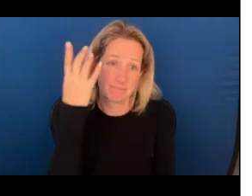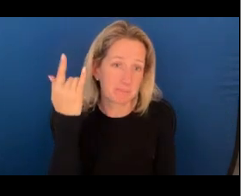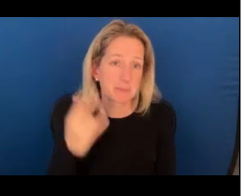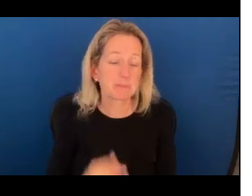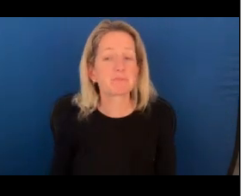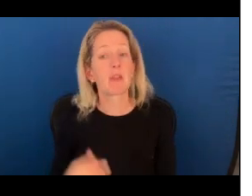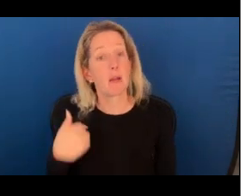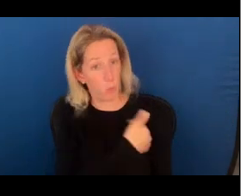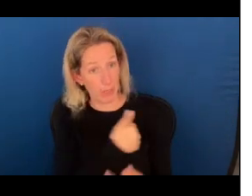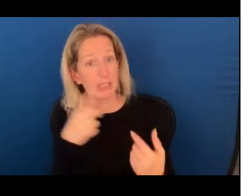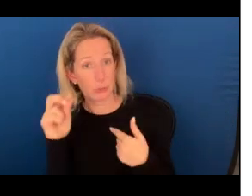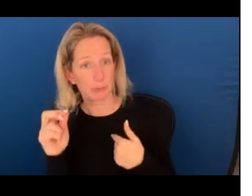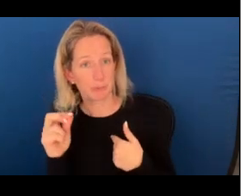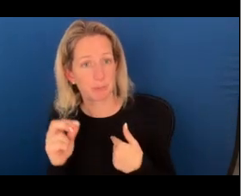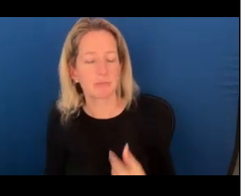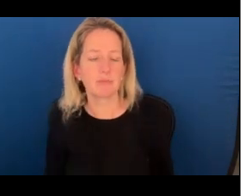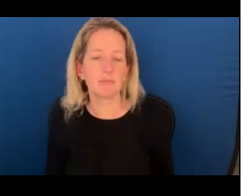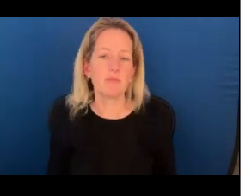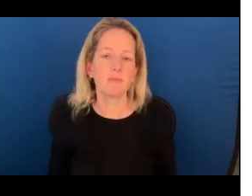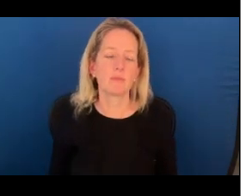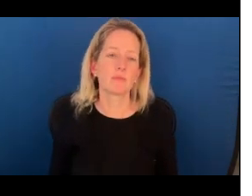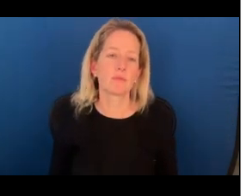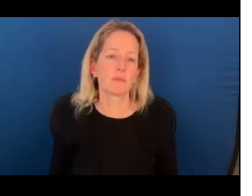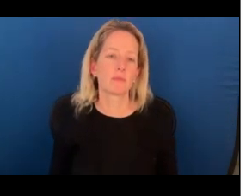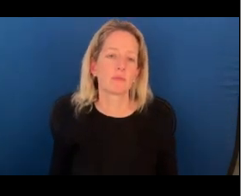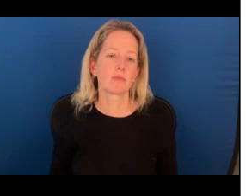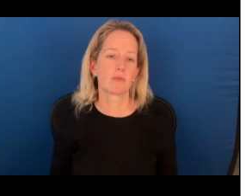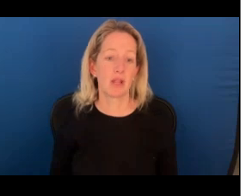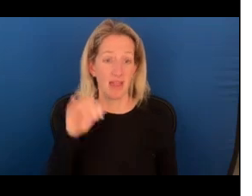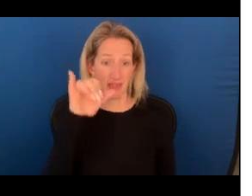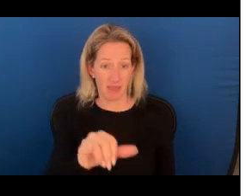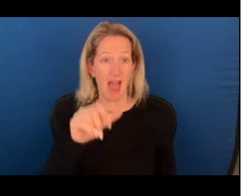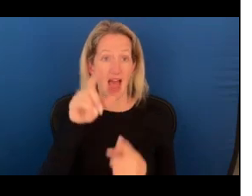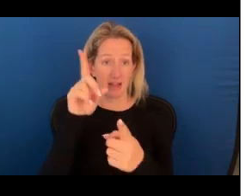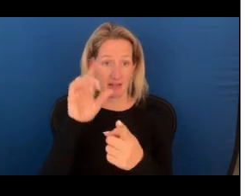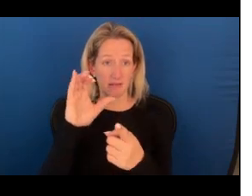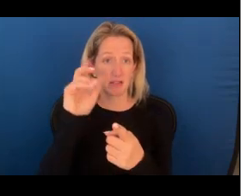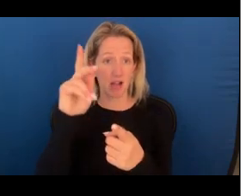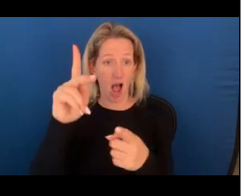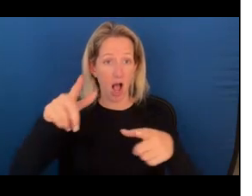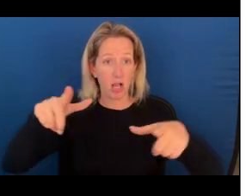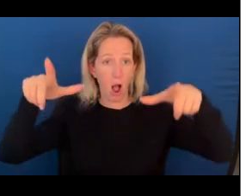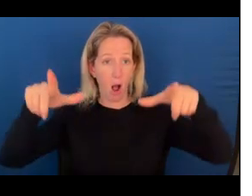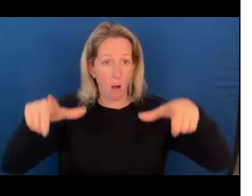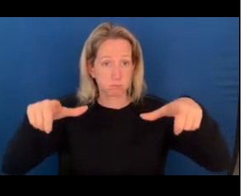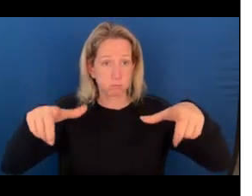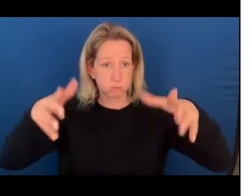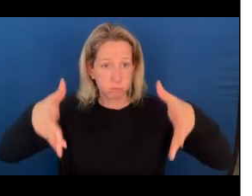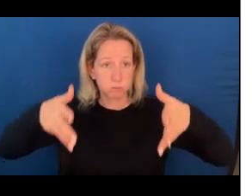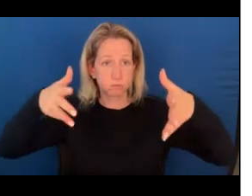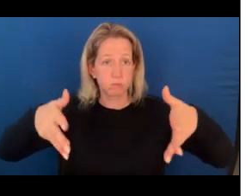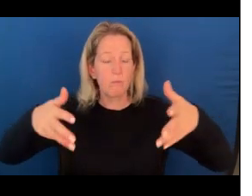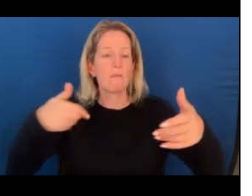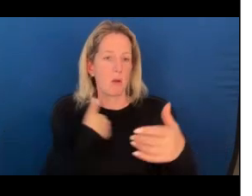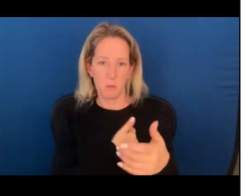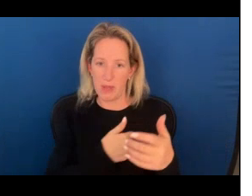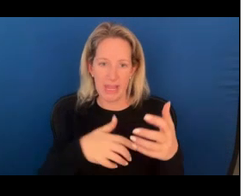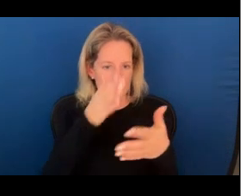We do. And so we got rid of that. We cut it up. And next slide, please.